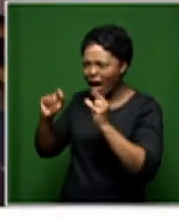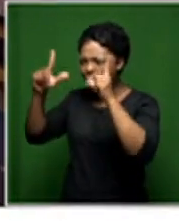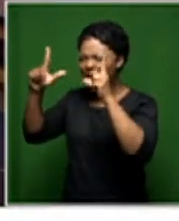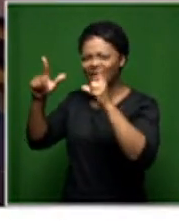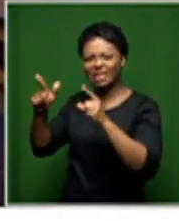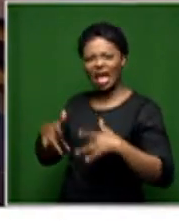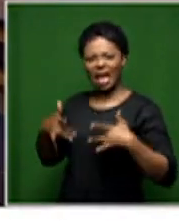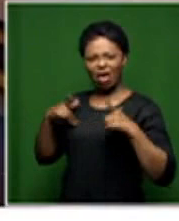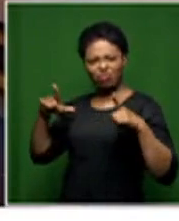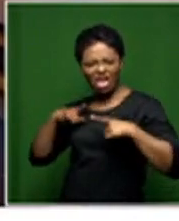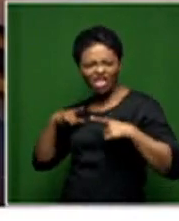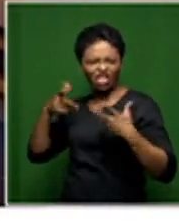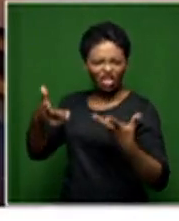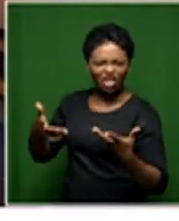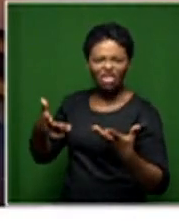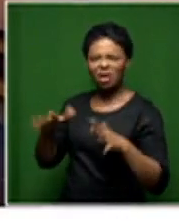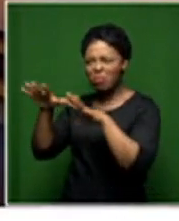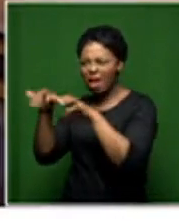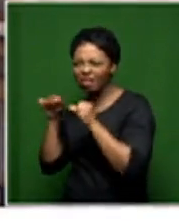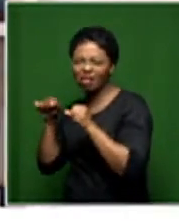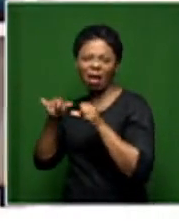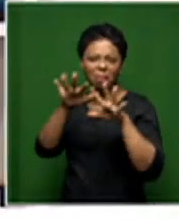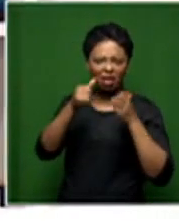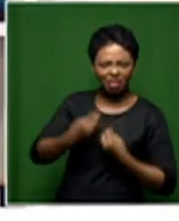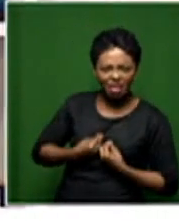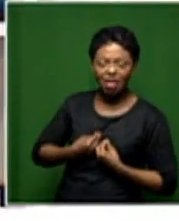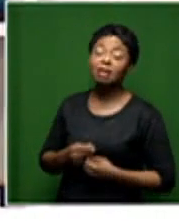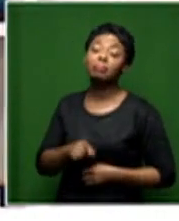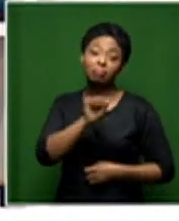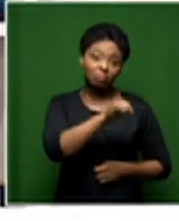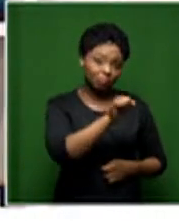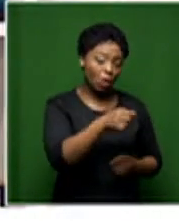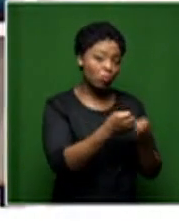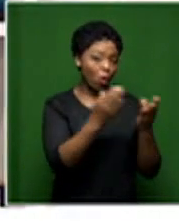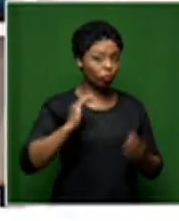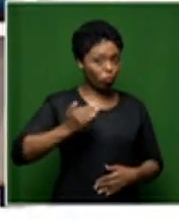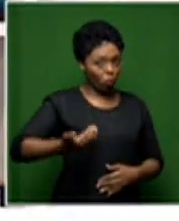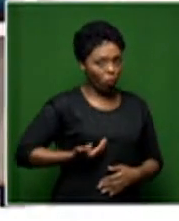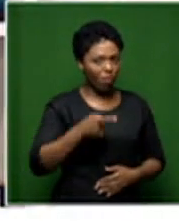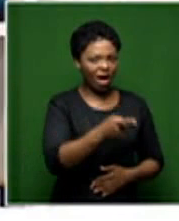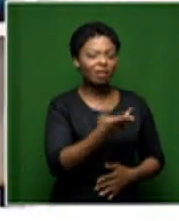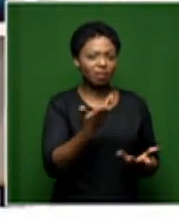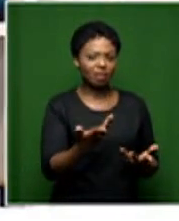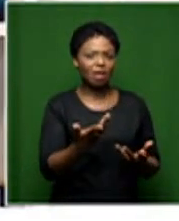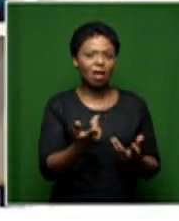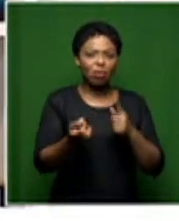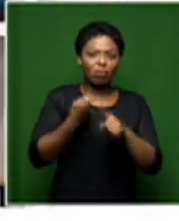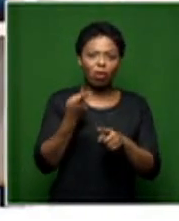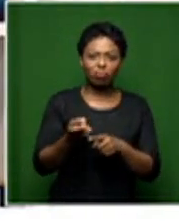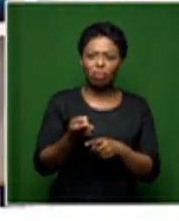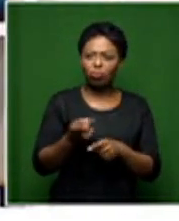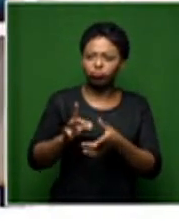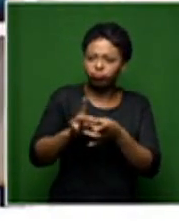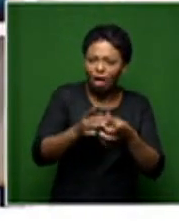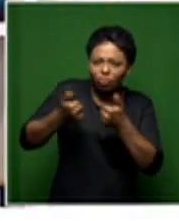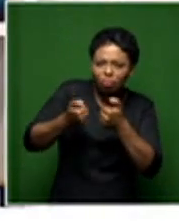lifestyle? Definitely. There's so many women who are struggling with leaving blessers. Some of them are